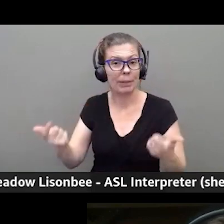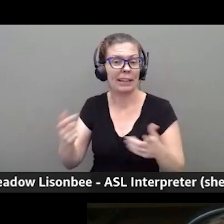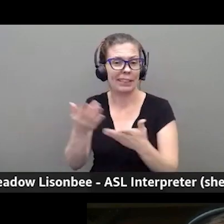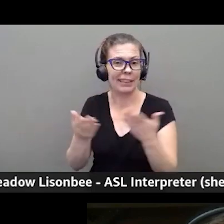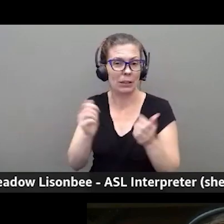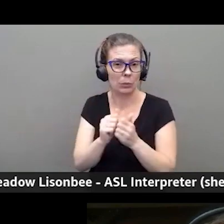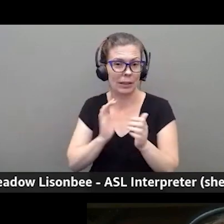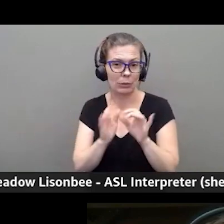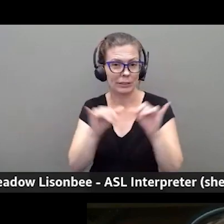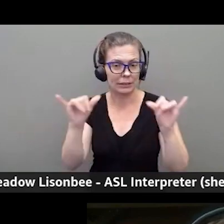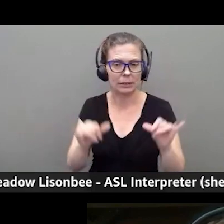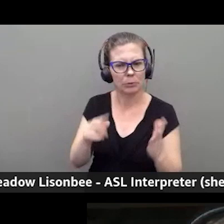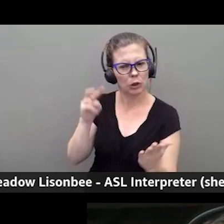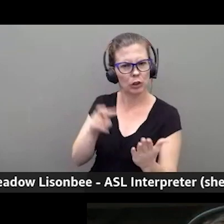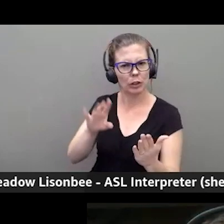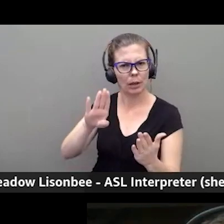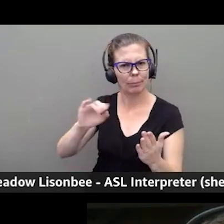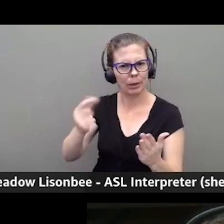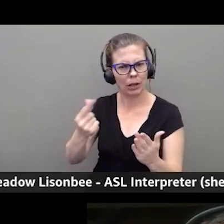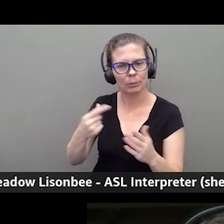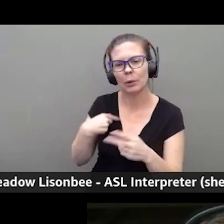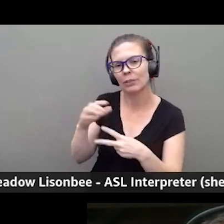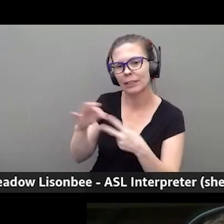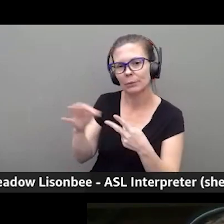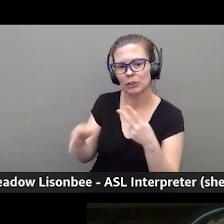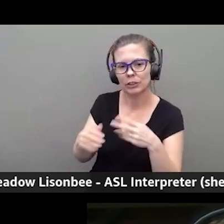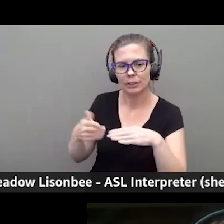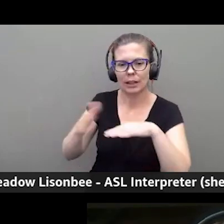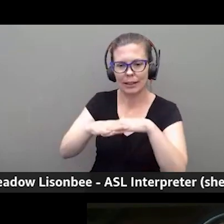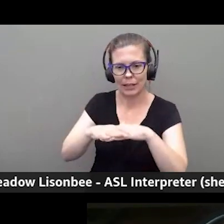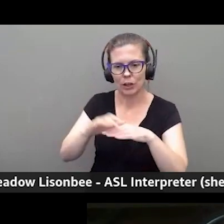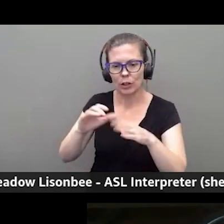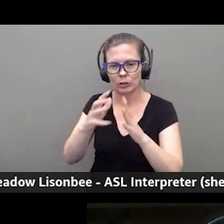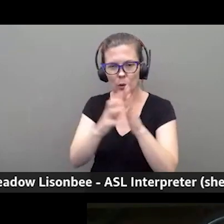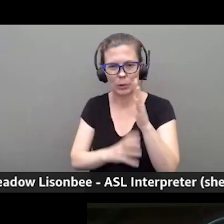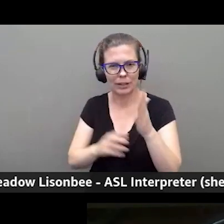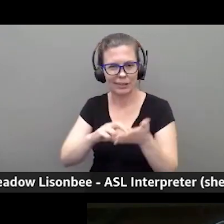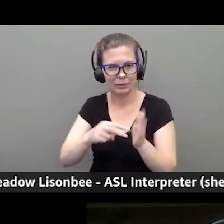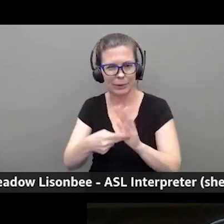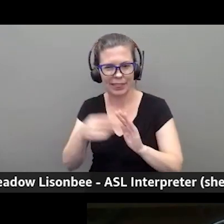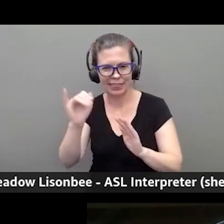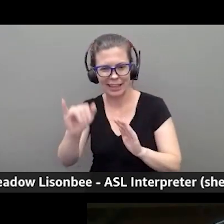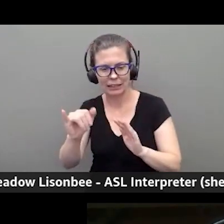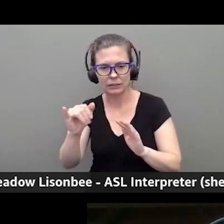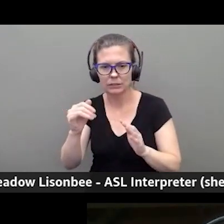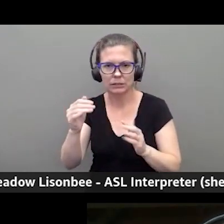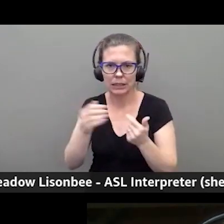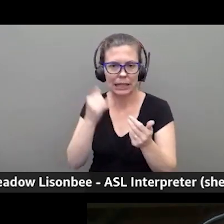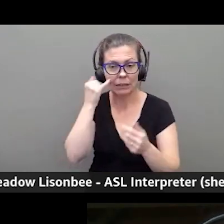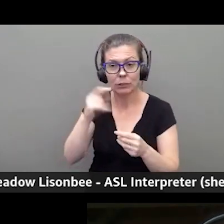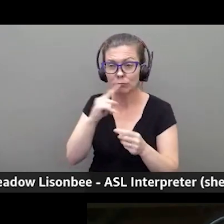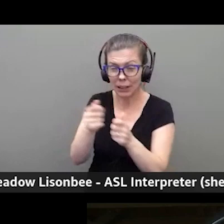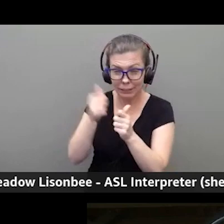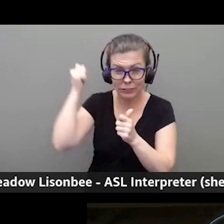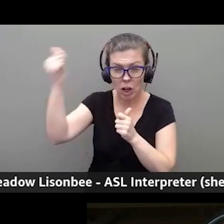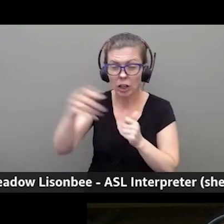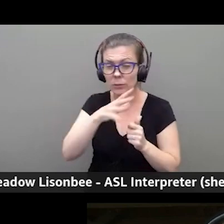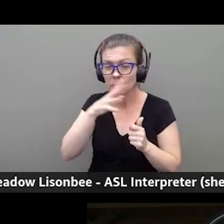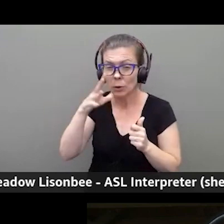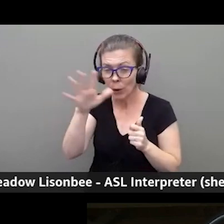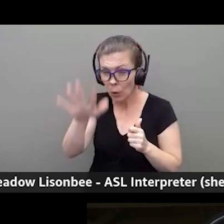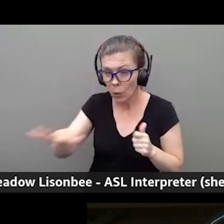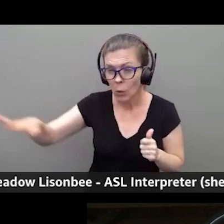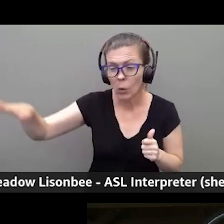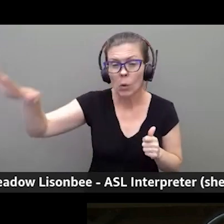can check it out in the blog post. We have a feature called layer encoding. And essentially this makes sure that even if you're in a really remote area, the video will